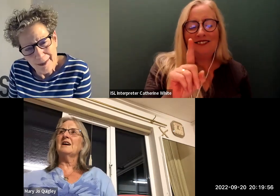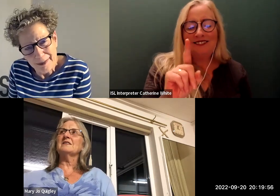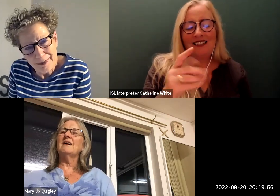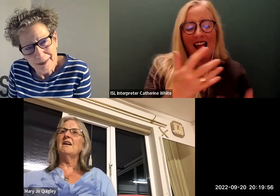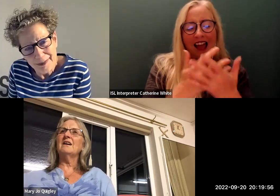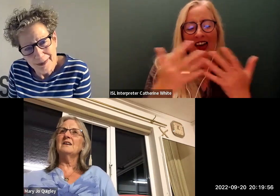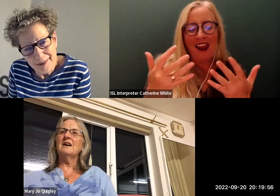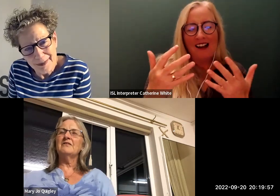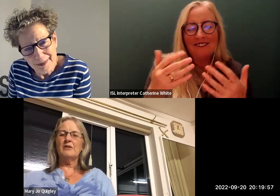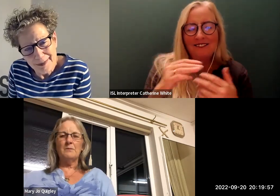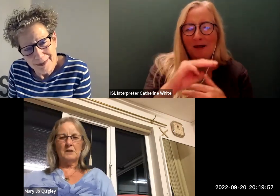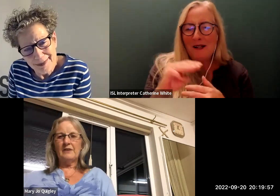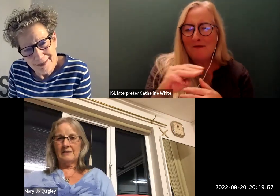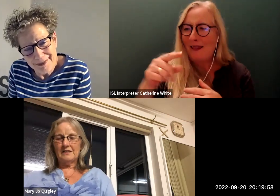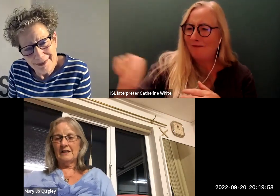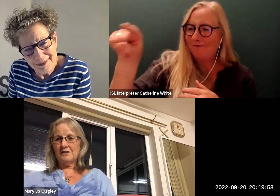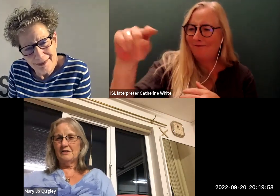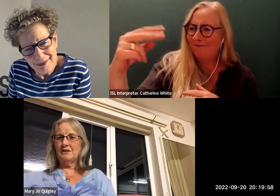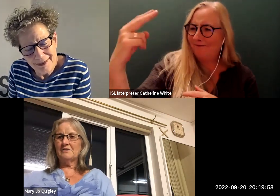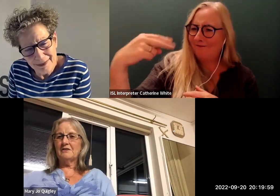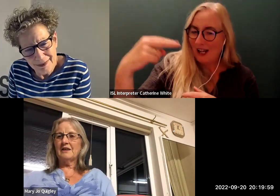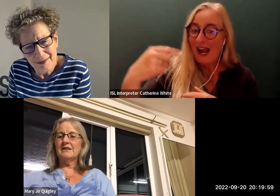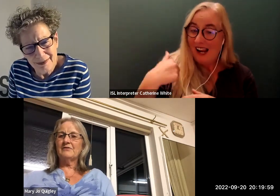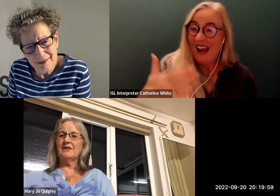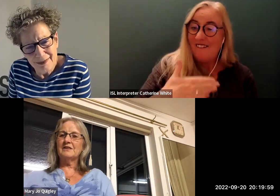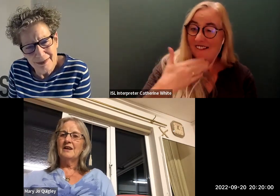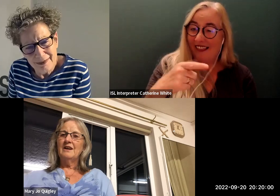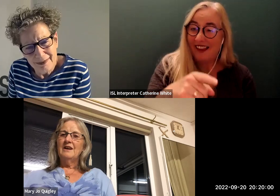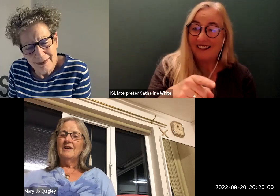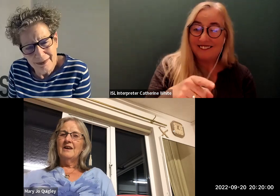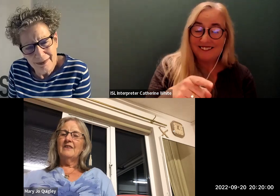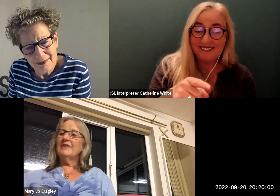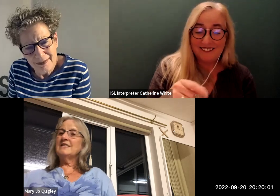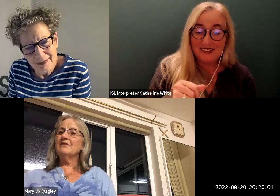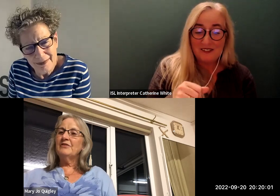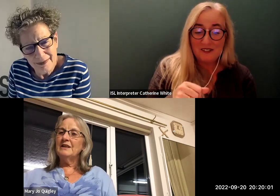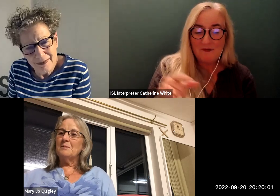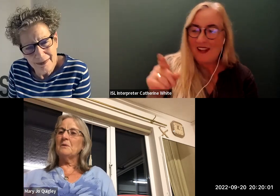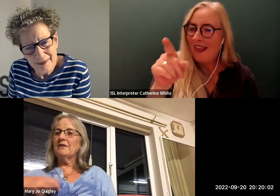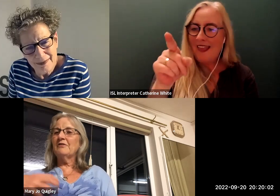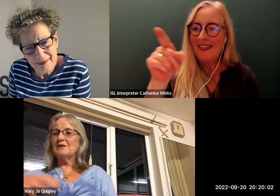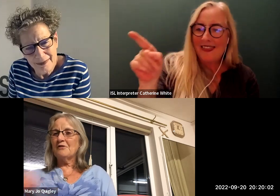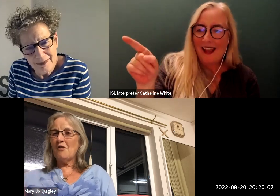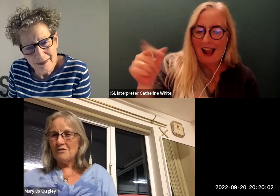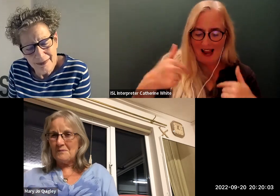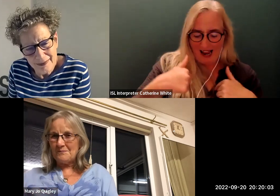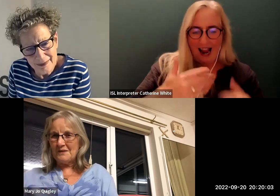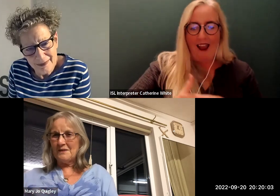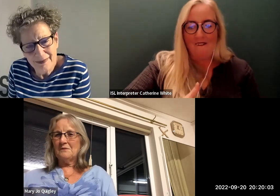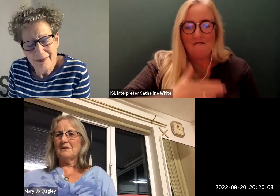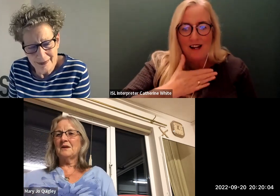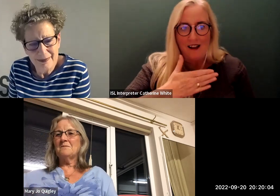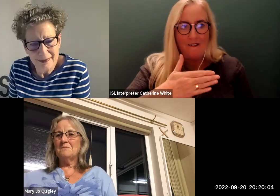felt that, and I very much felt that in latter years, that they kind of felt, they didn't feel it, but I felt for them